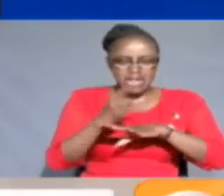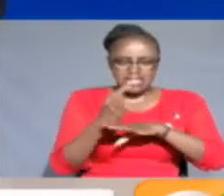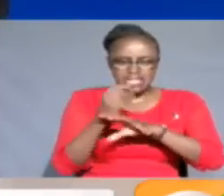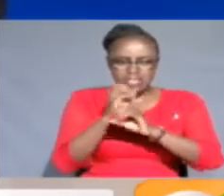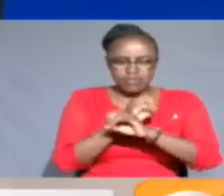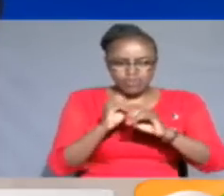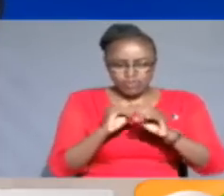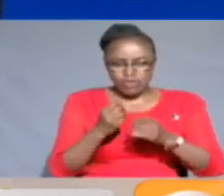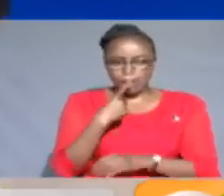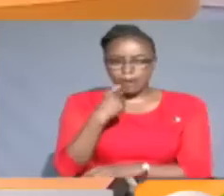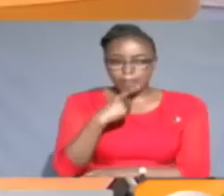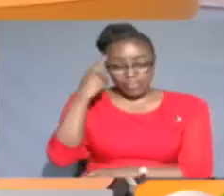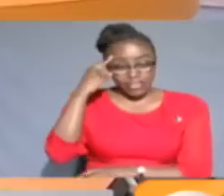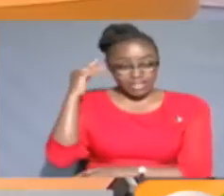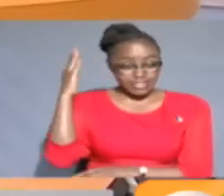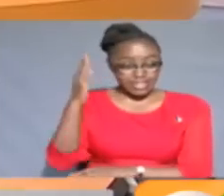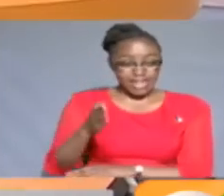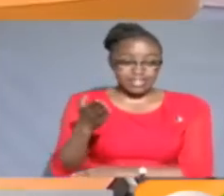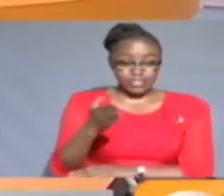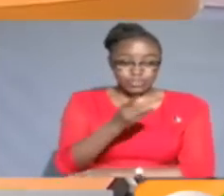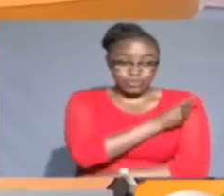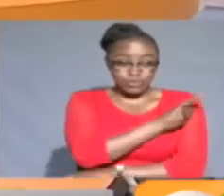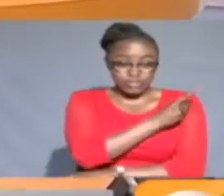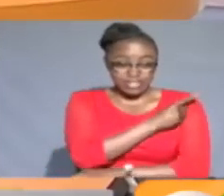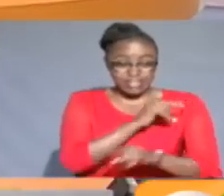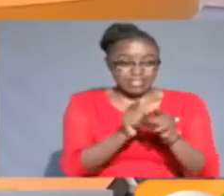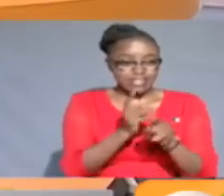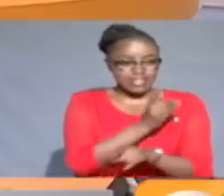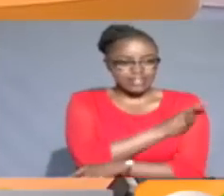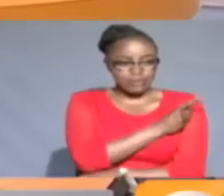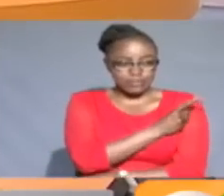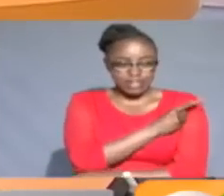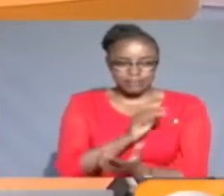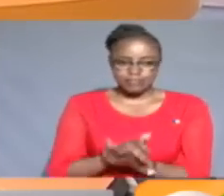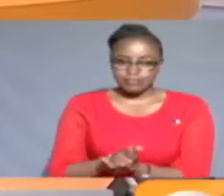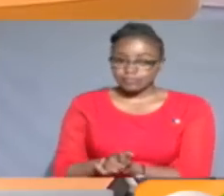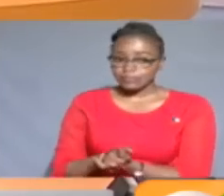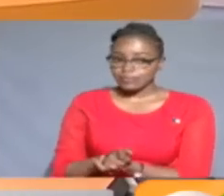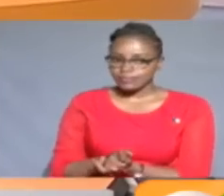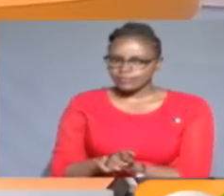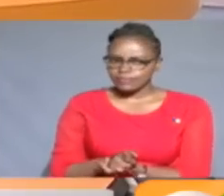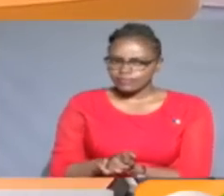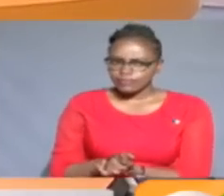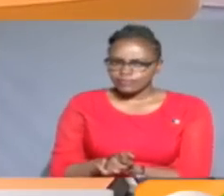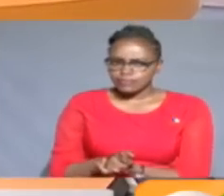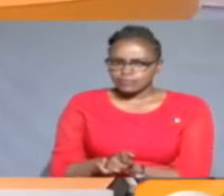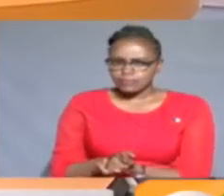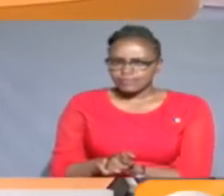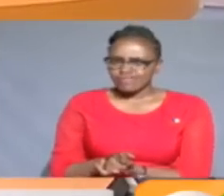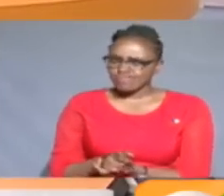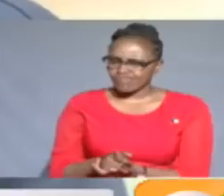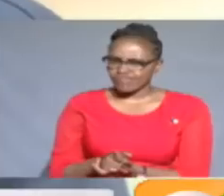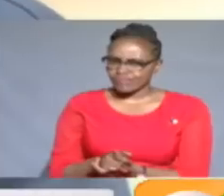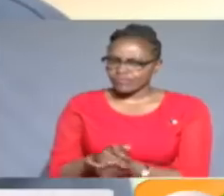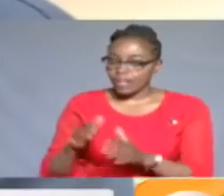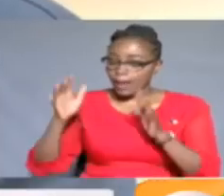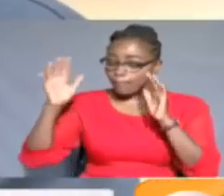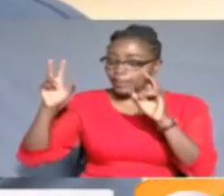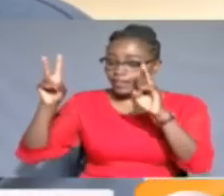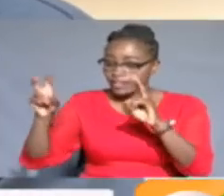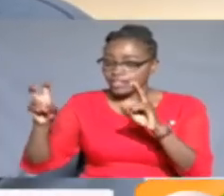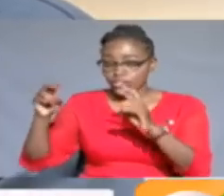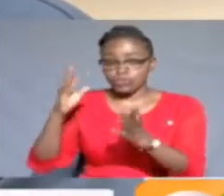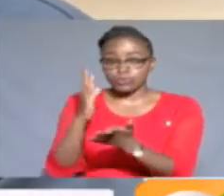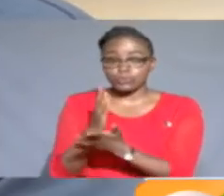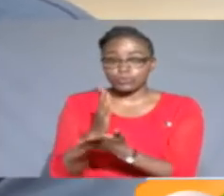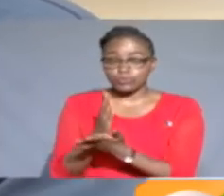active medical audit. I think that actually goes to you as a trustee of KMPDU. It's a big issue, Hussein,